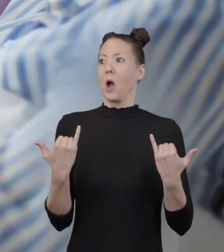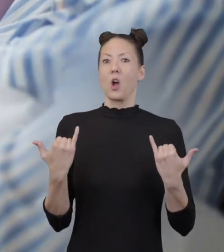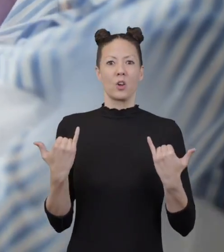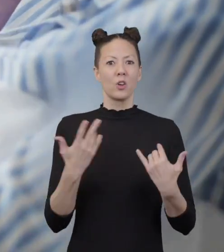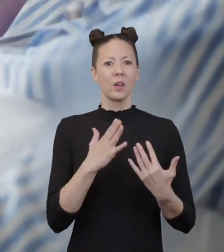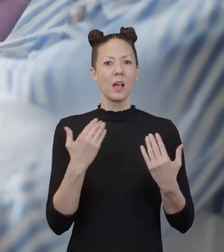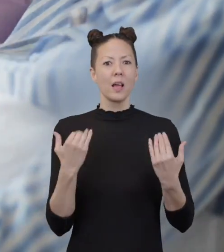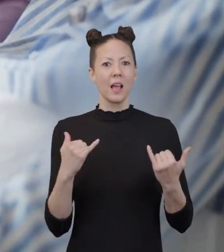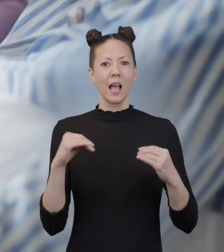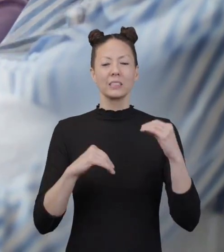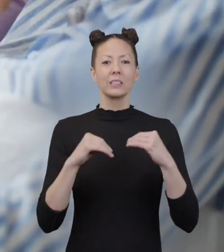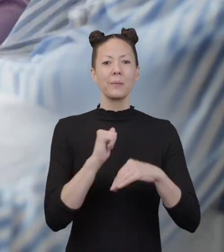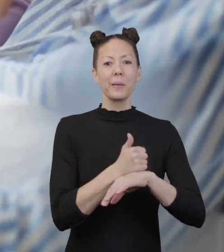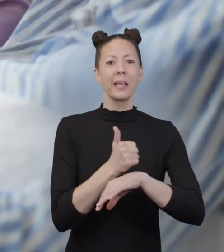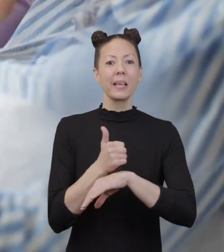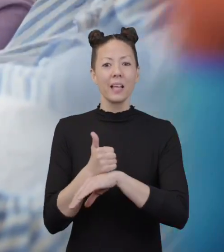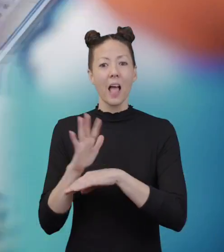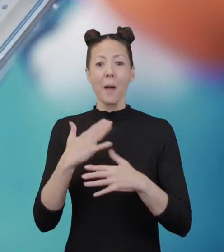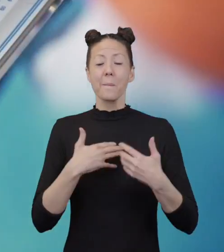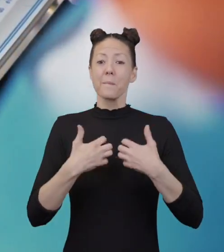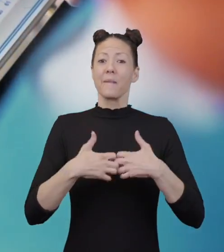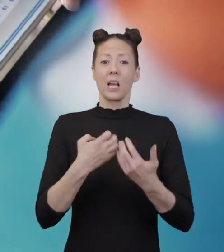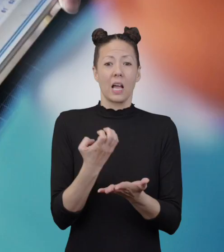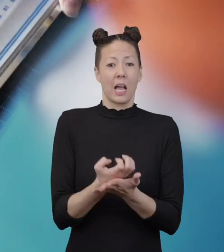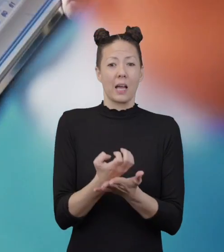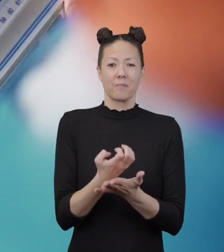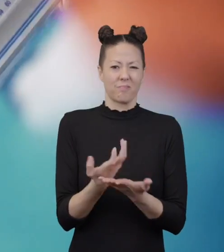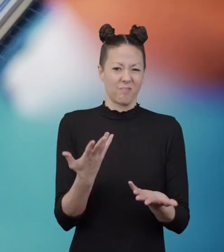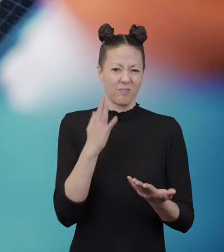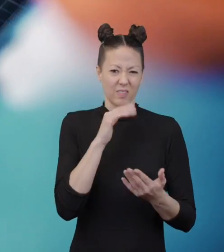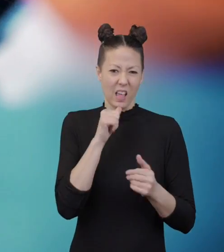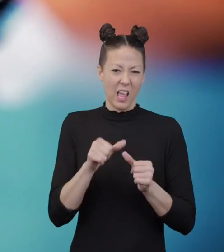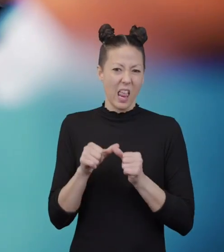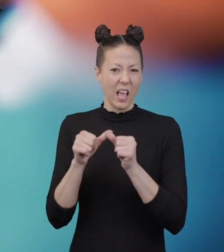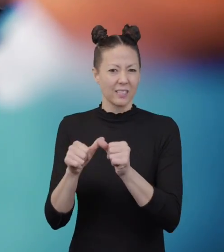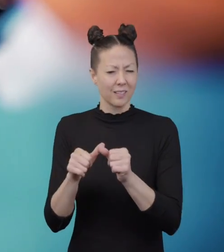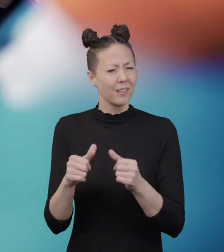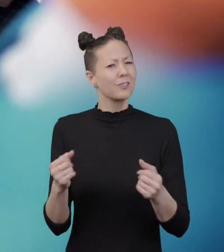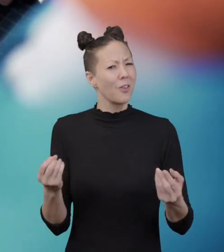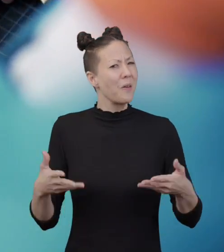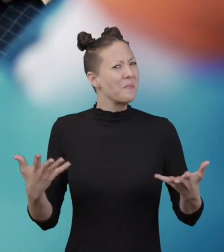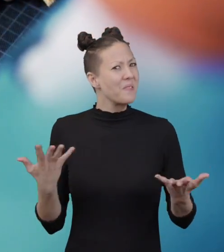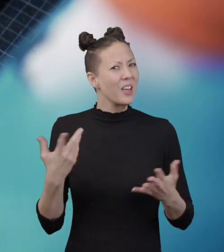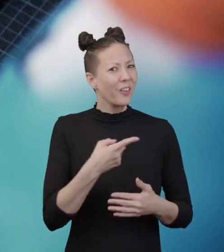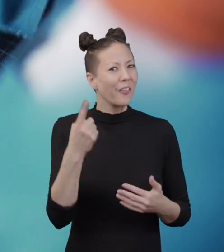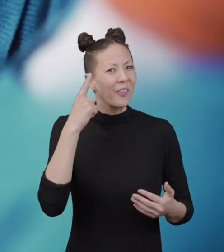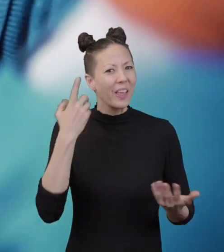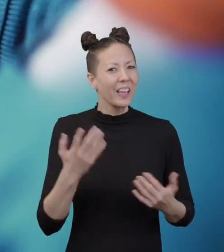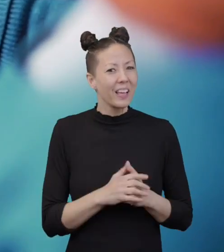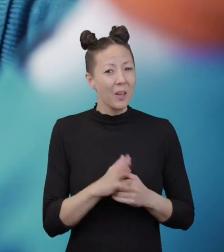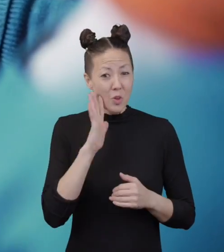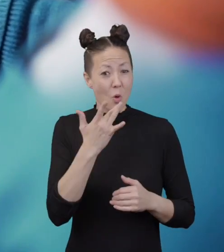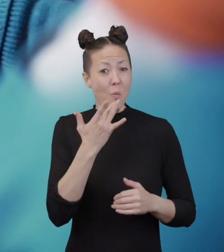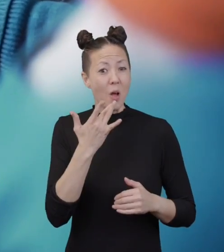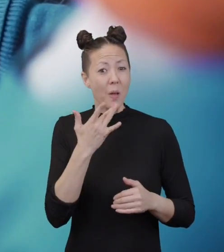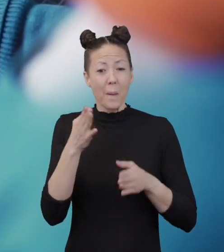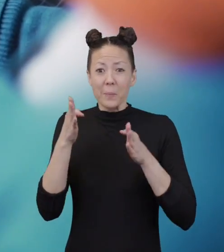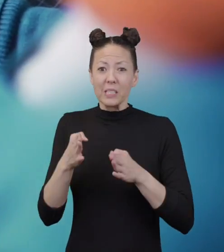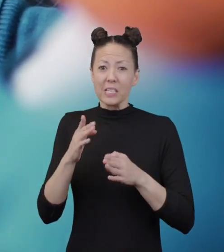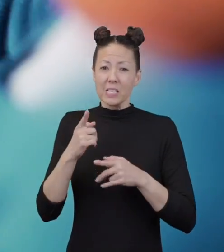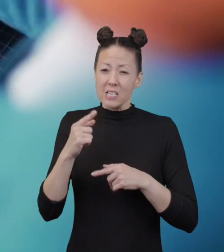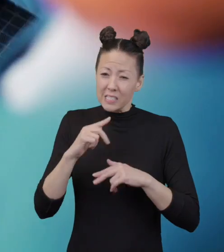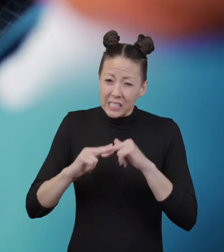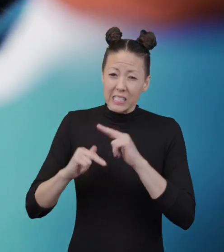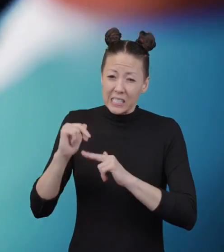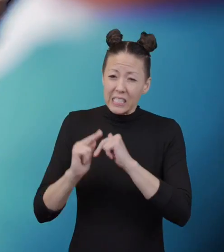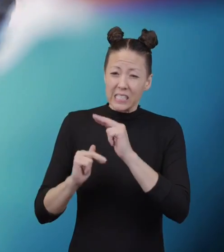line, our manufacturing economy would not last long. So, what do you think? Would you rather be a person who builds something